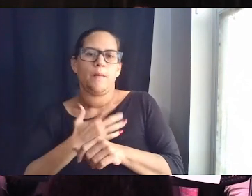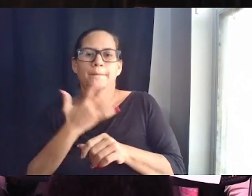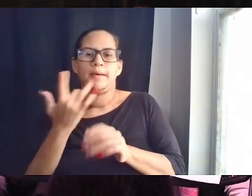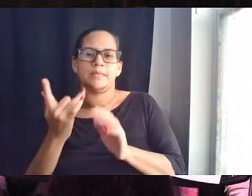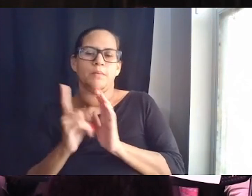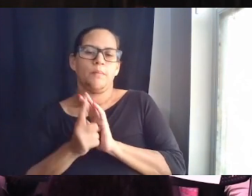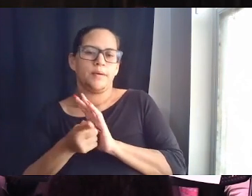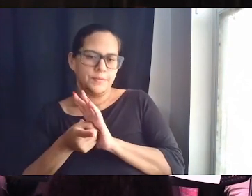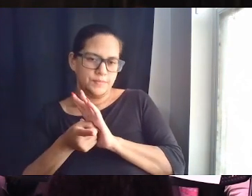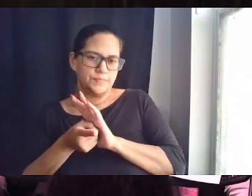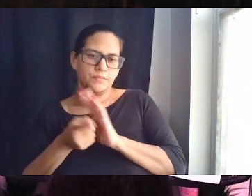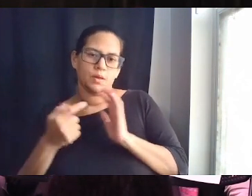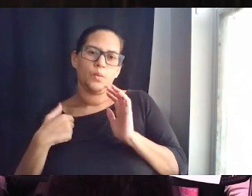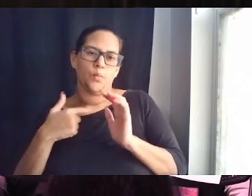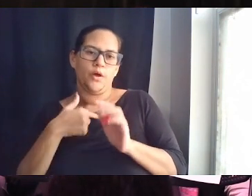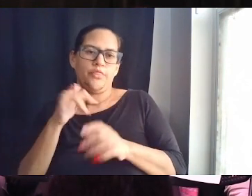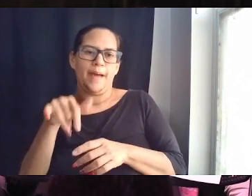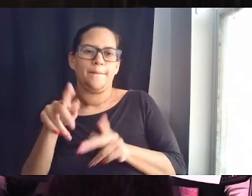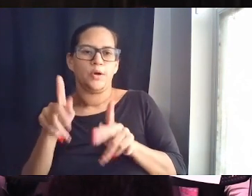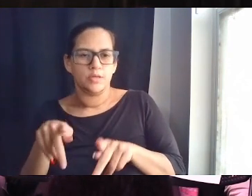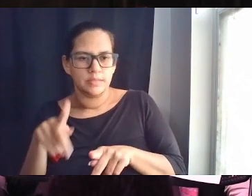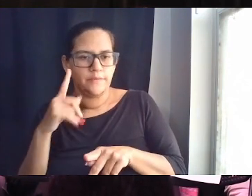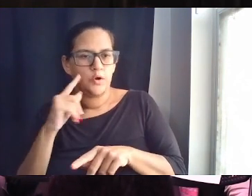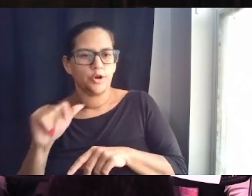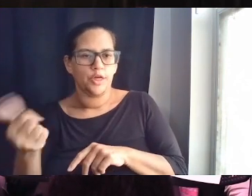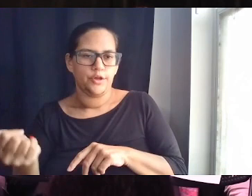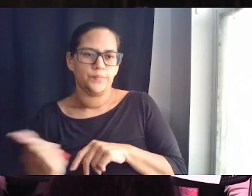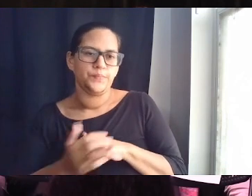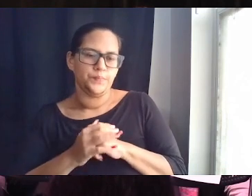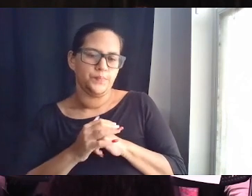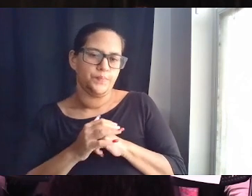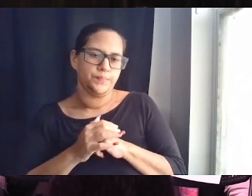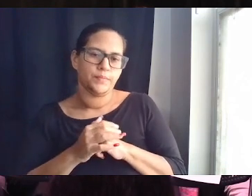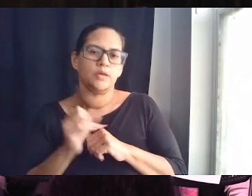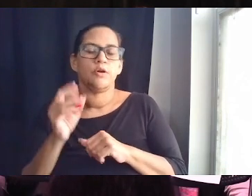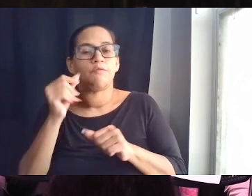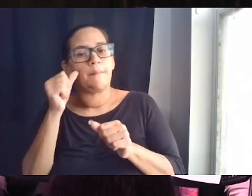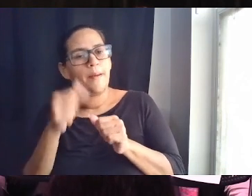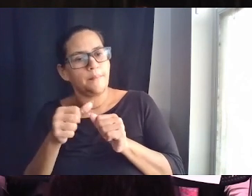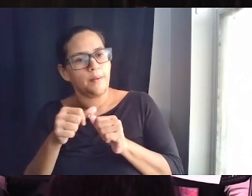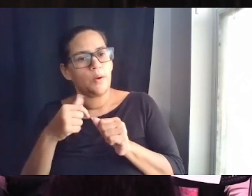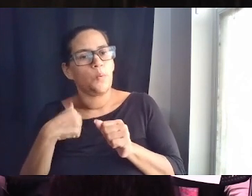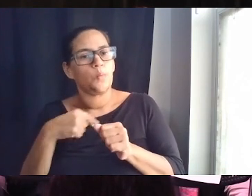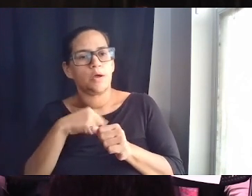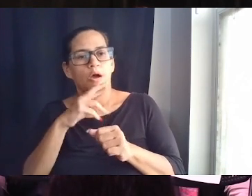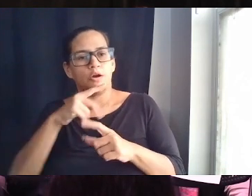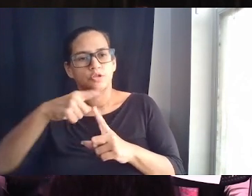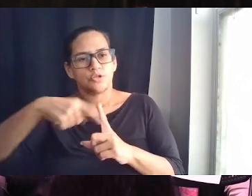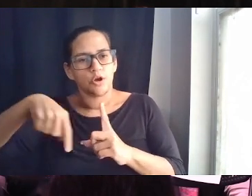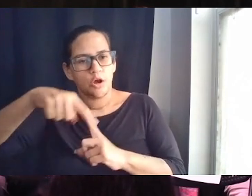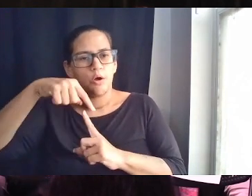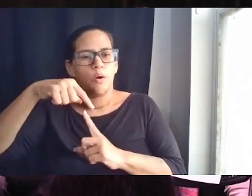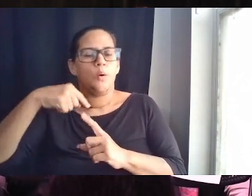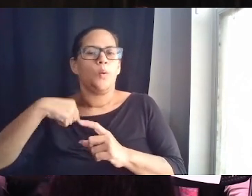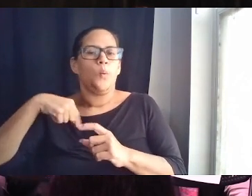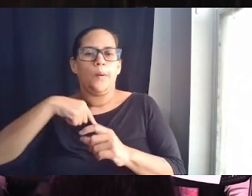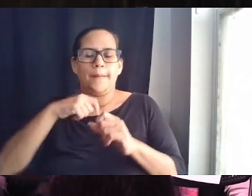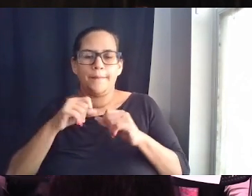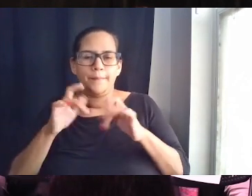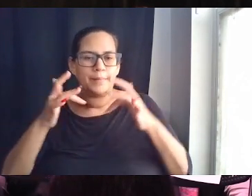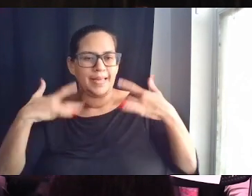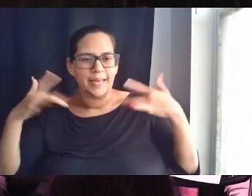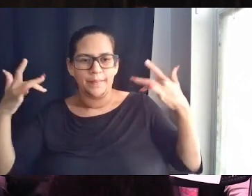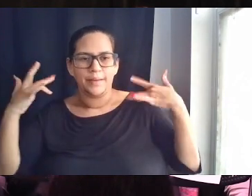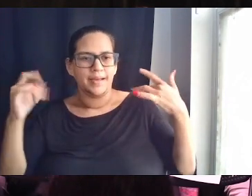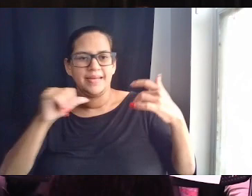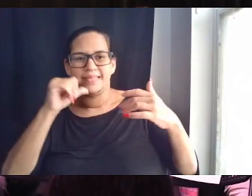that person for another. So remember, we are a circle. We're beaming. It's not a pyramid. We're breaking